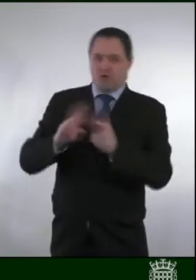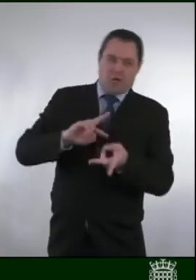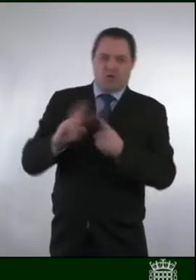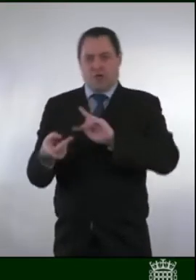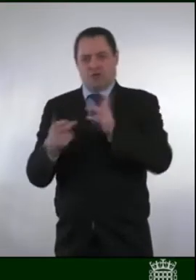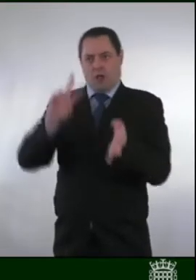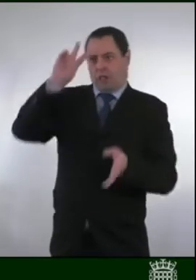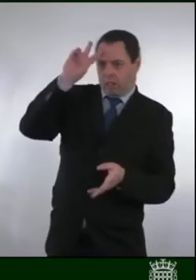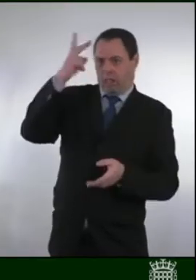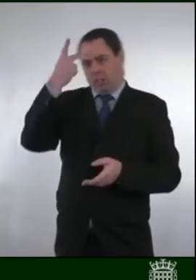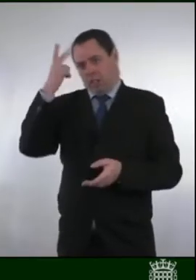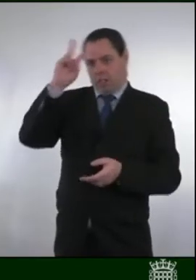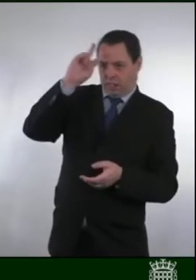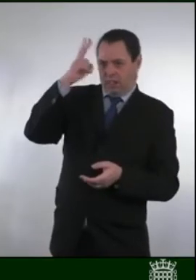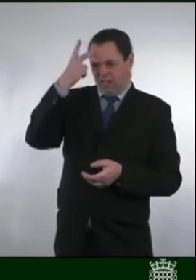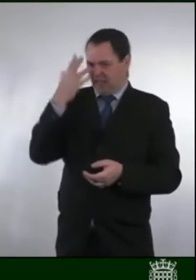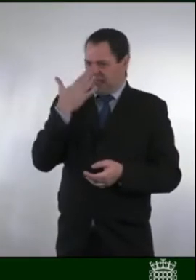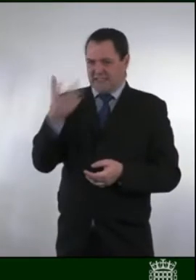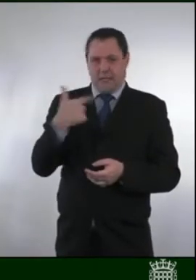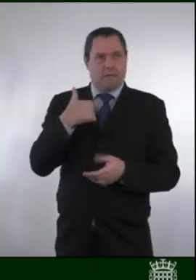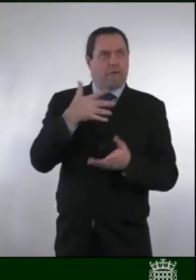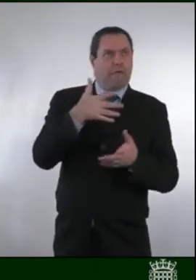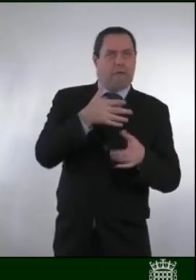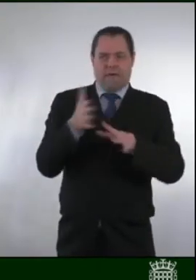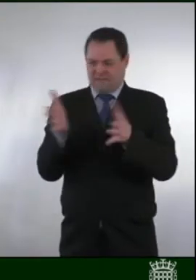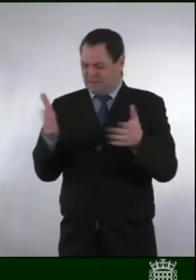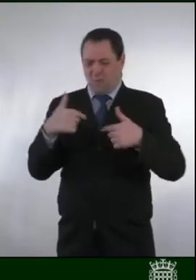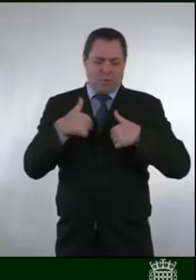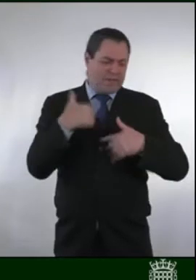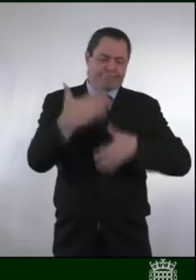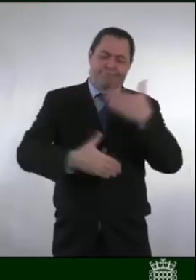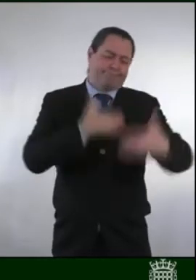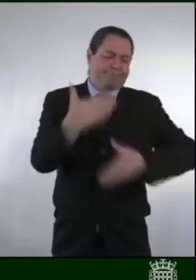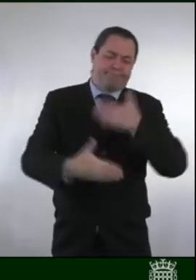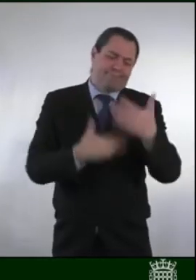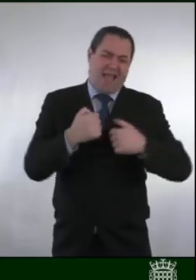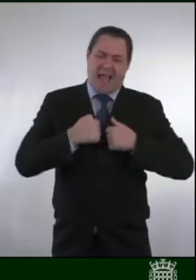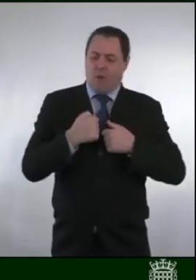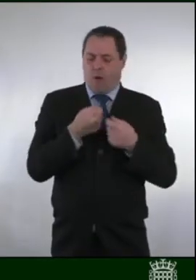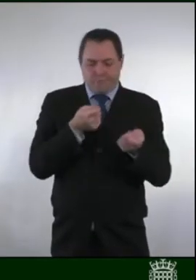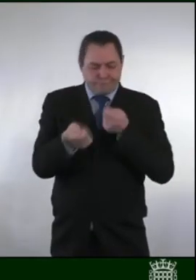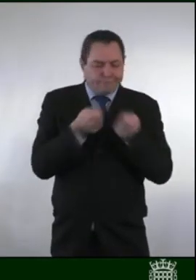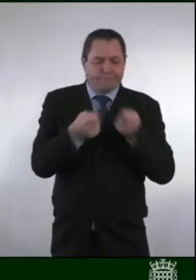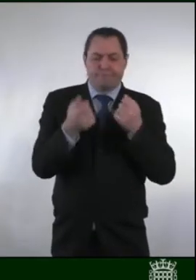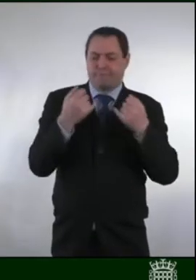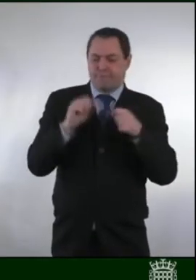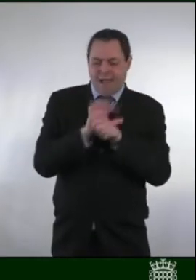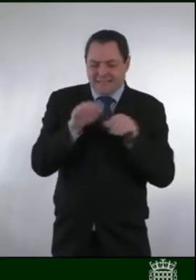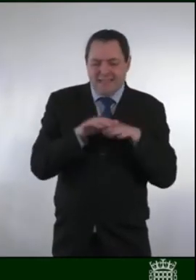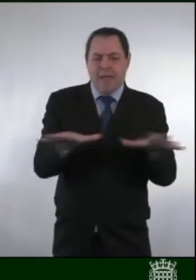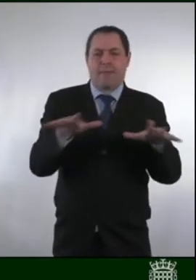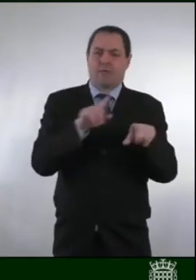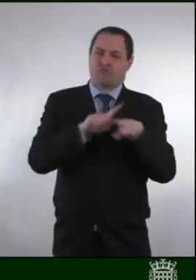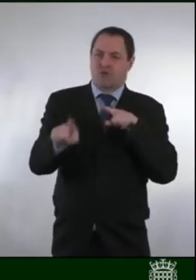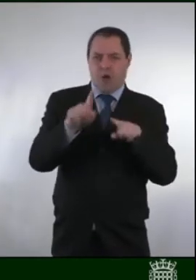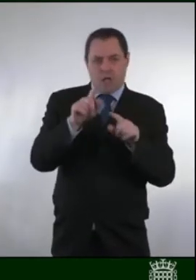where the breezes are blowing. And we're getting on, Mr. Speaker, with tackling this pandemic through the most practical